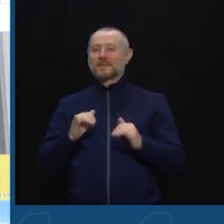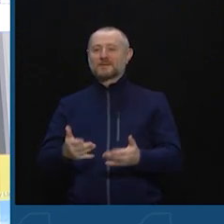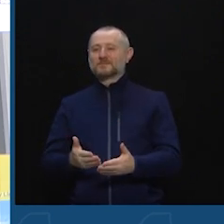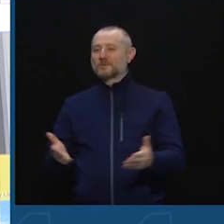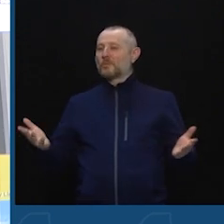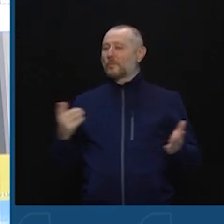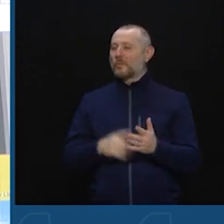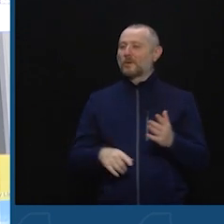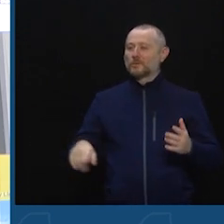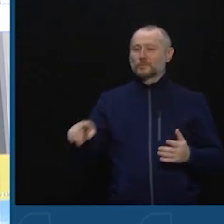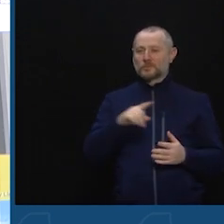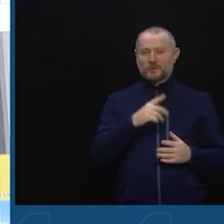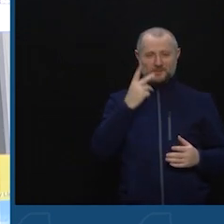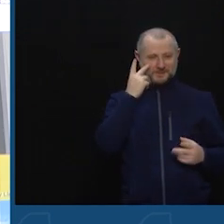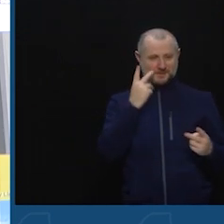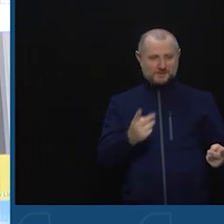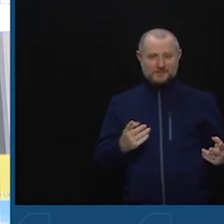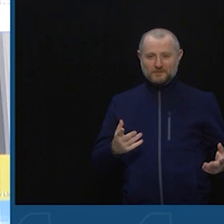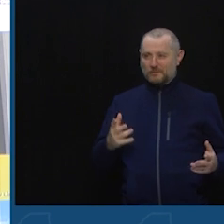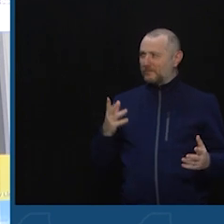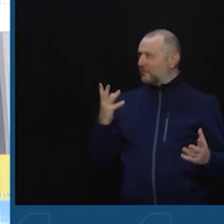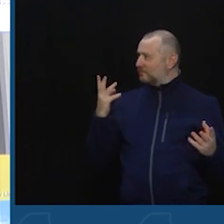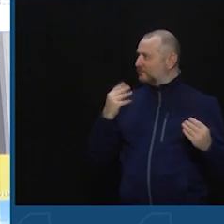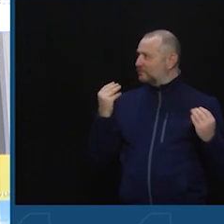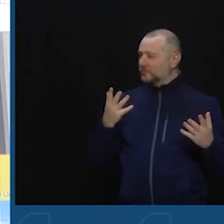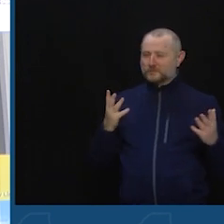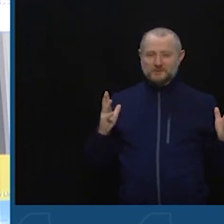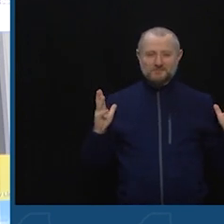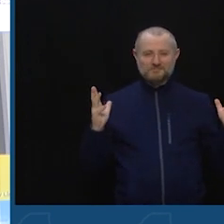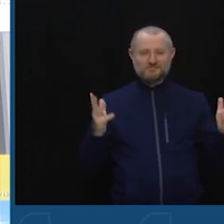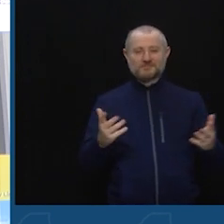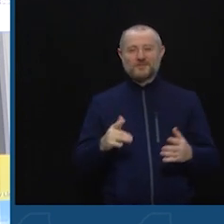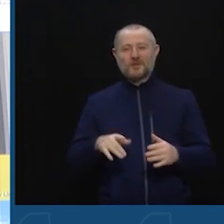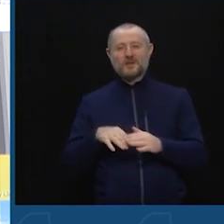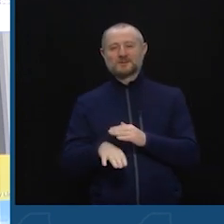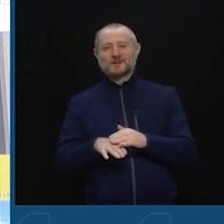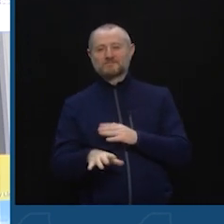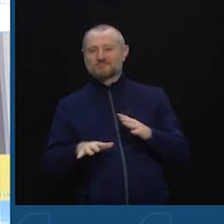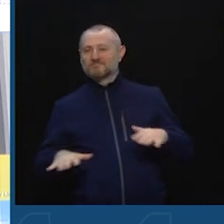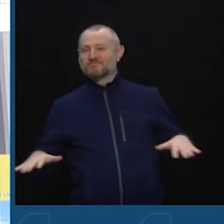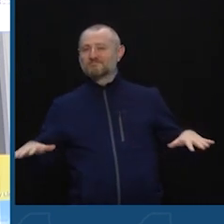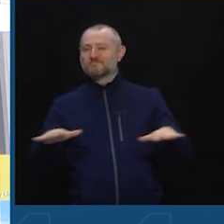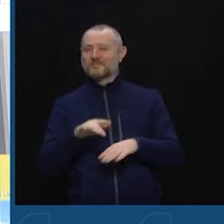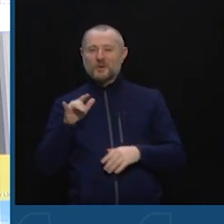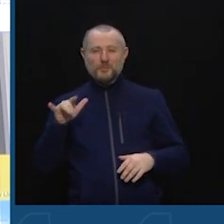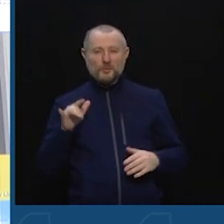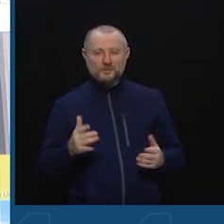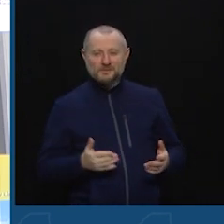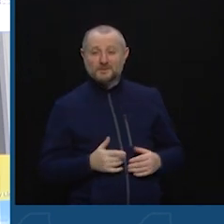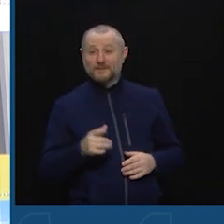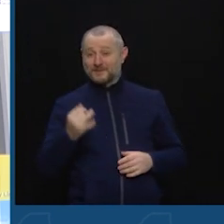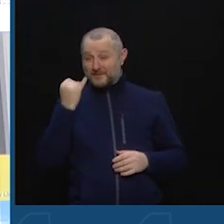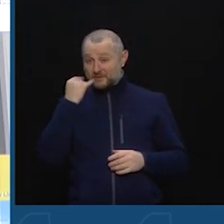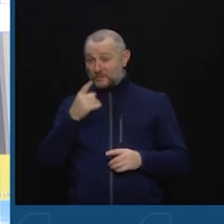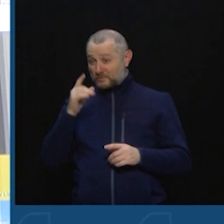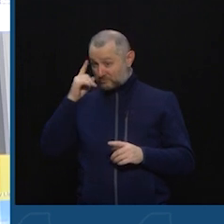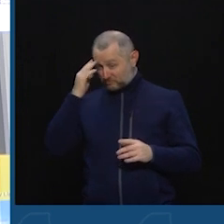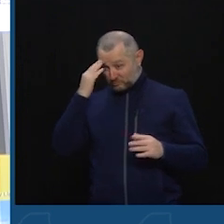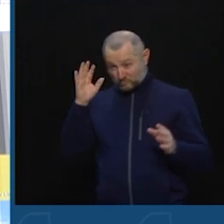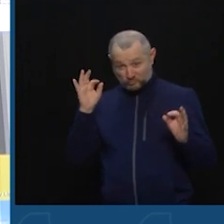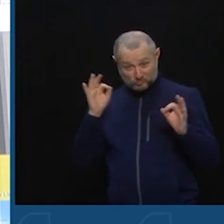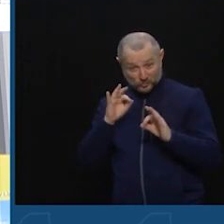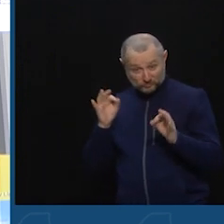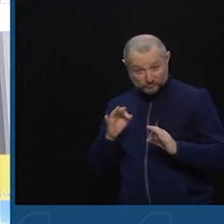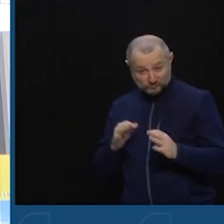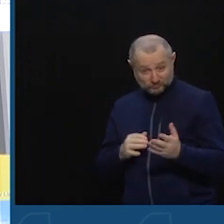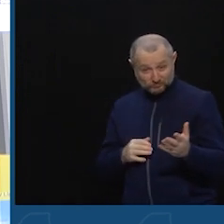a beautiful, modern, and accessible airport. For those of you that don't know, I take